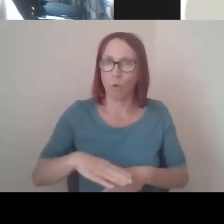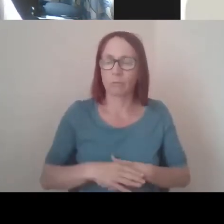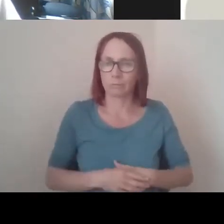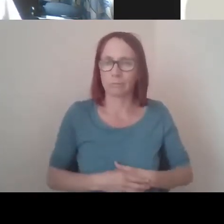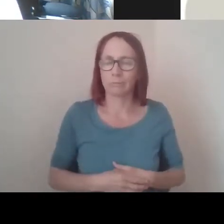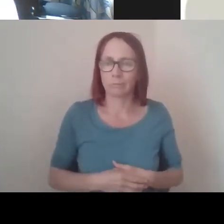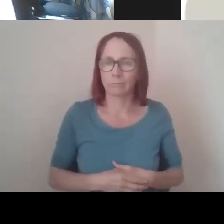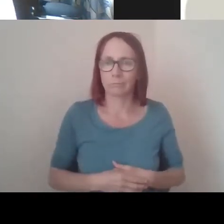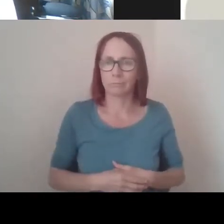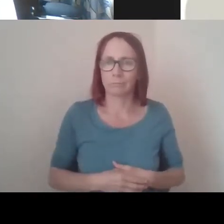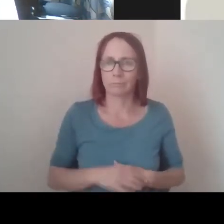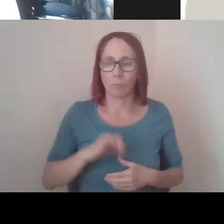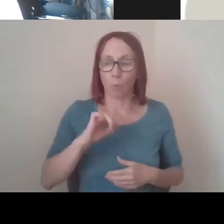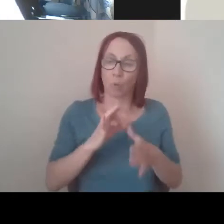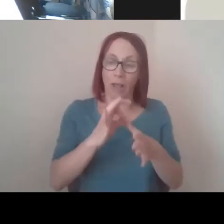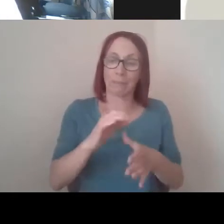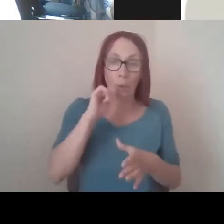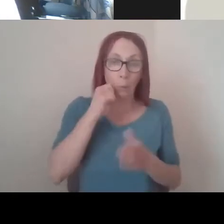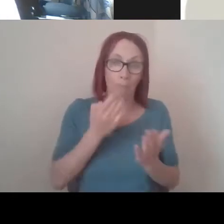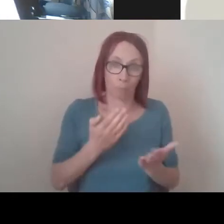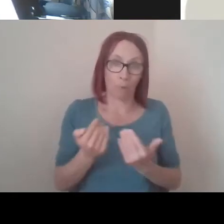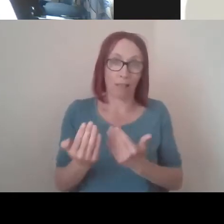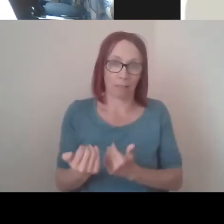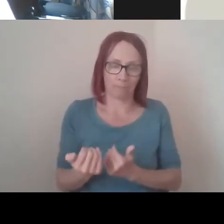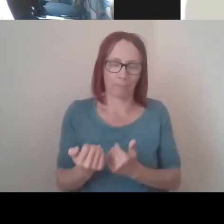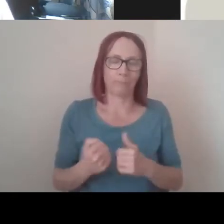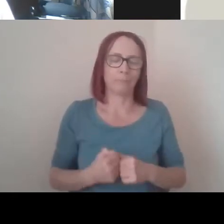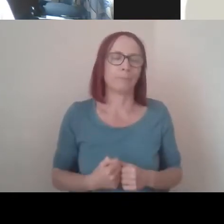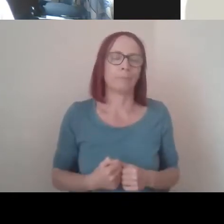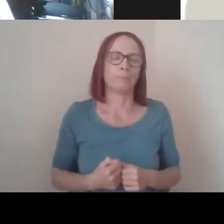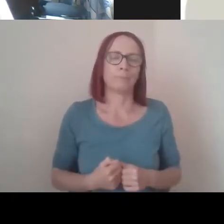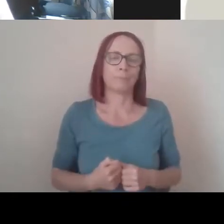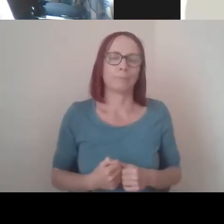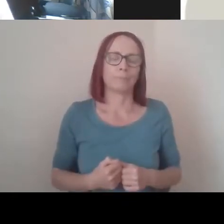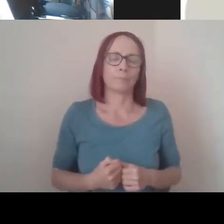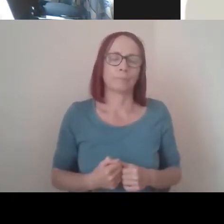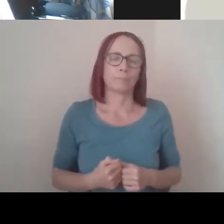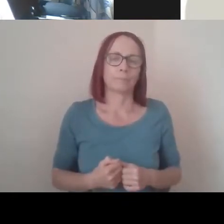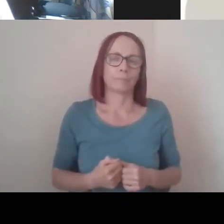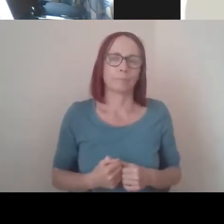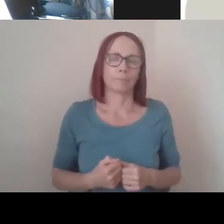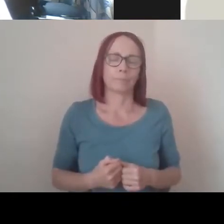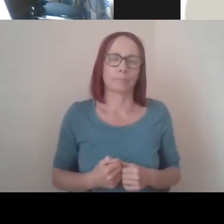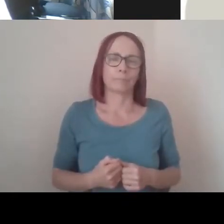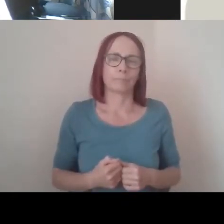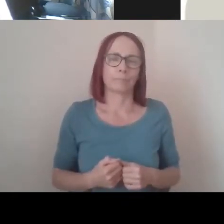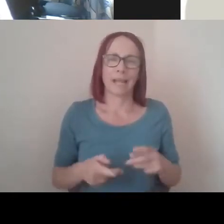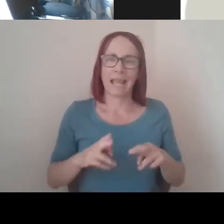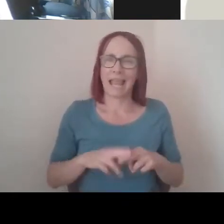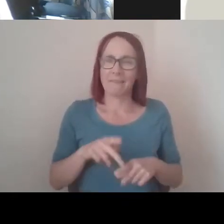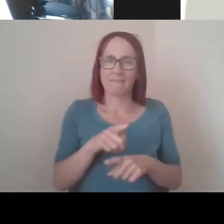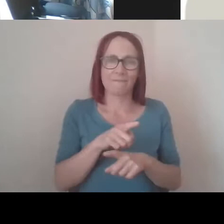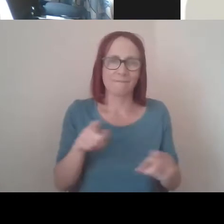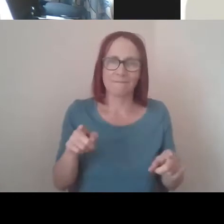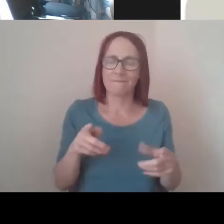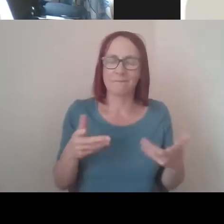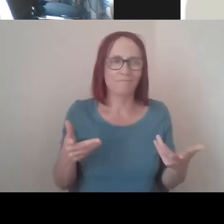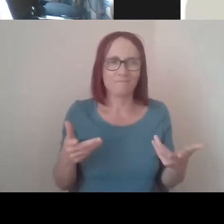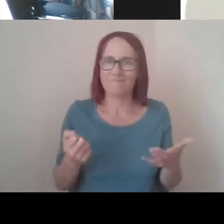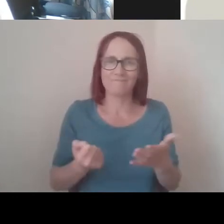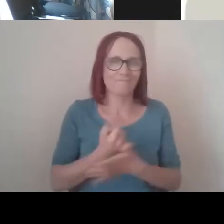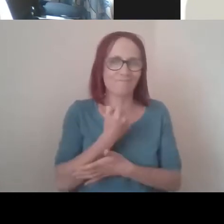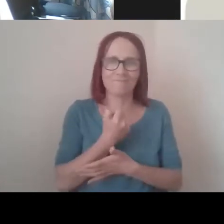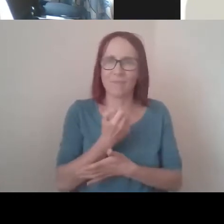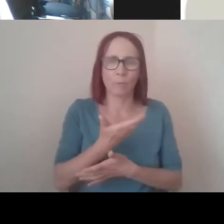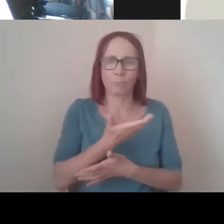your application. But the other thing I want to say is, if you don't get offered an appointment, if